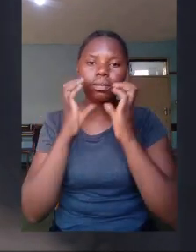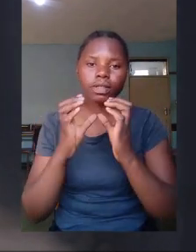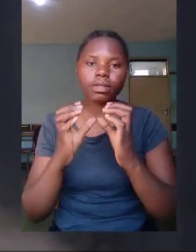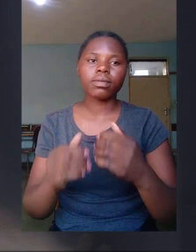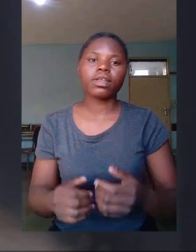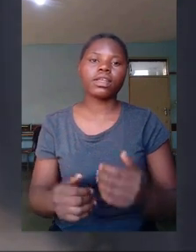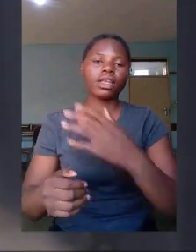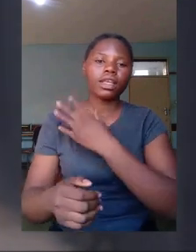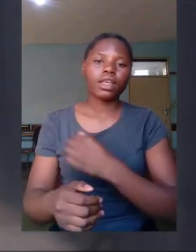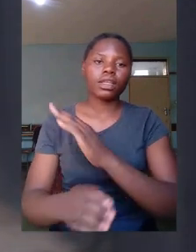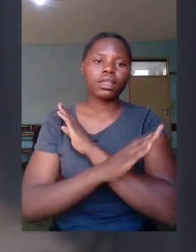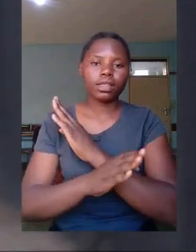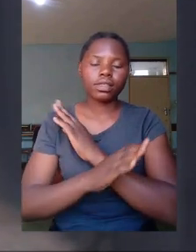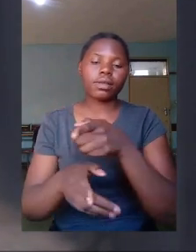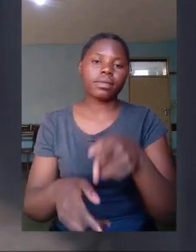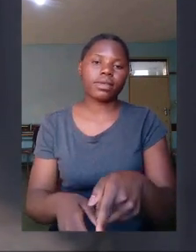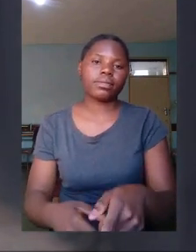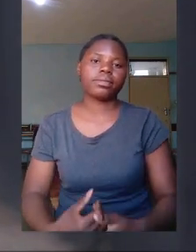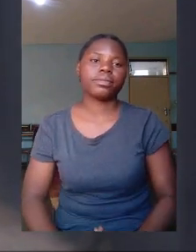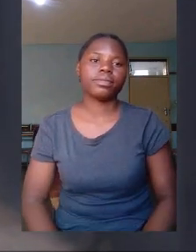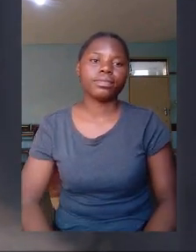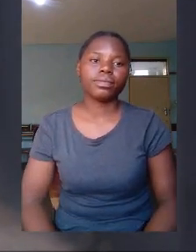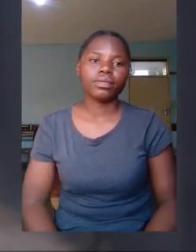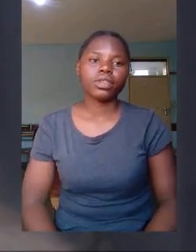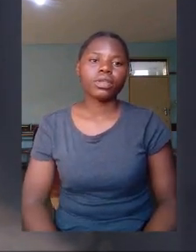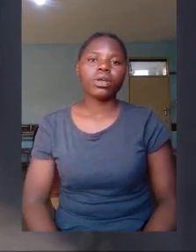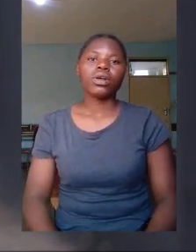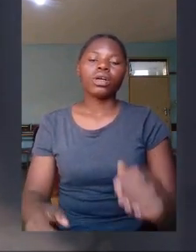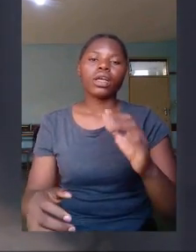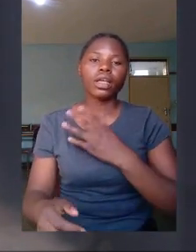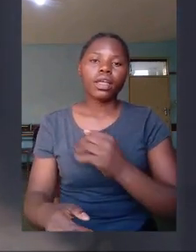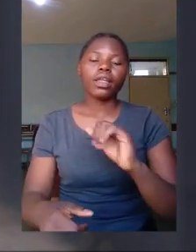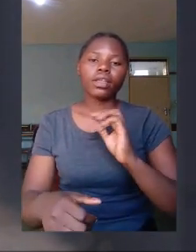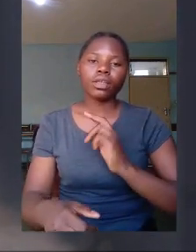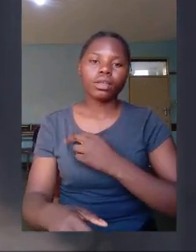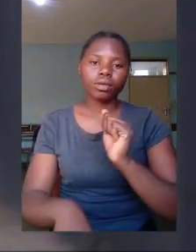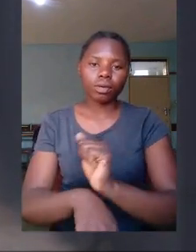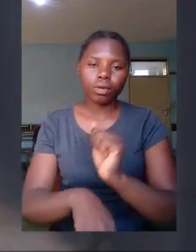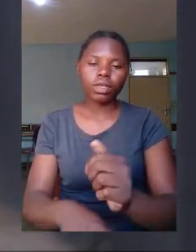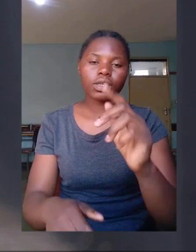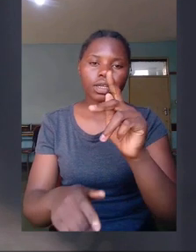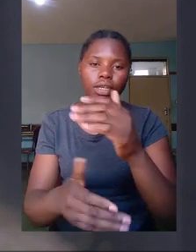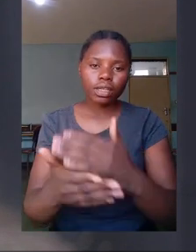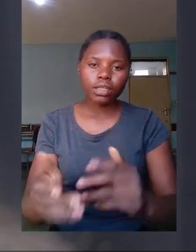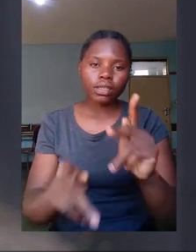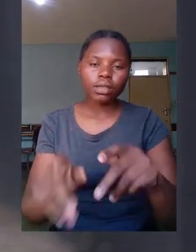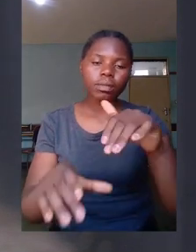and Finland and South Africa, and then we're working with communities in cities in Zambia, South Africa and